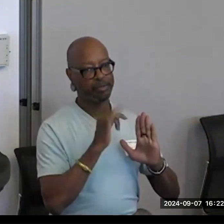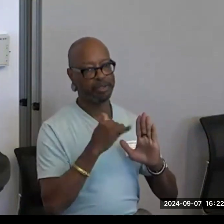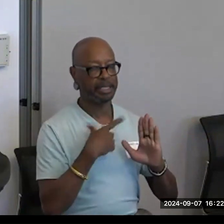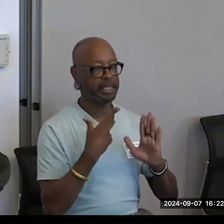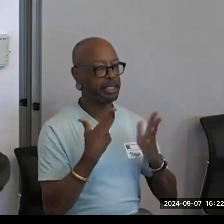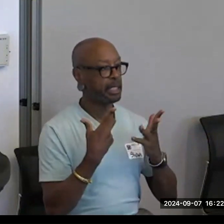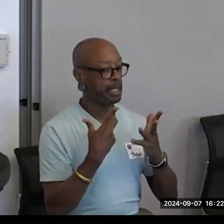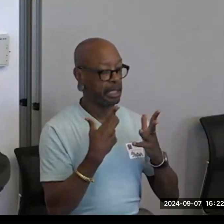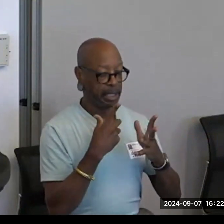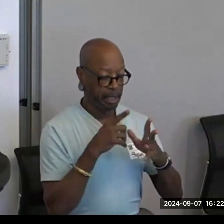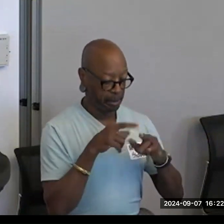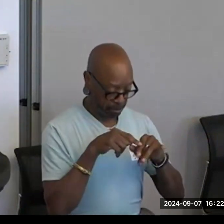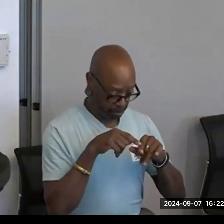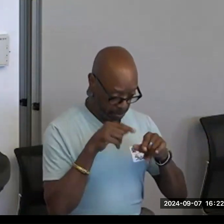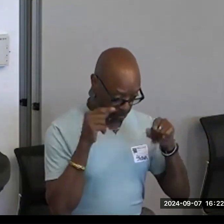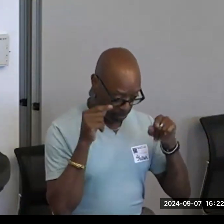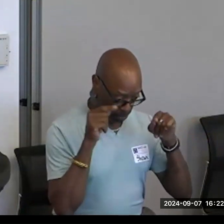catch-22.